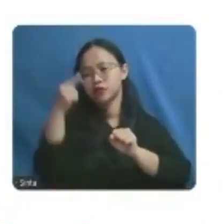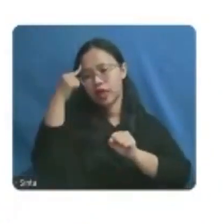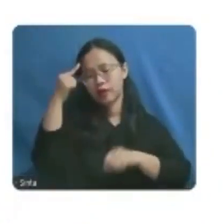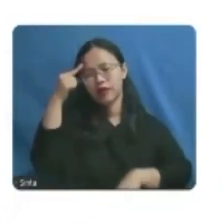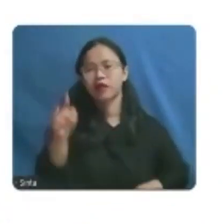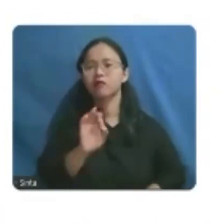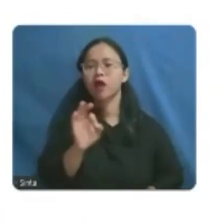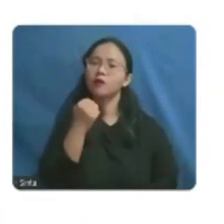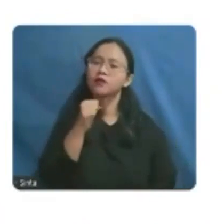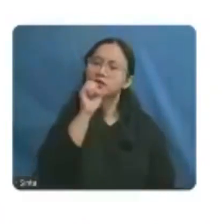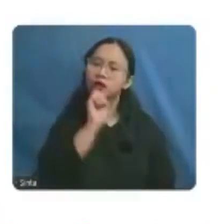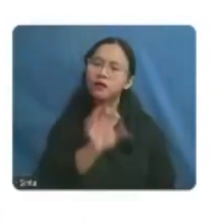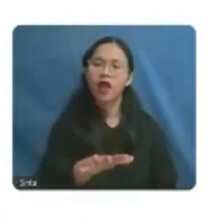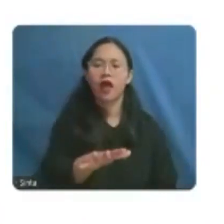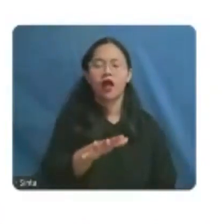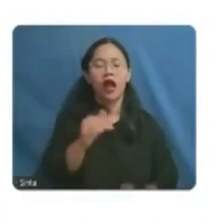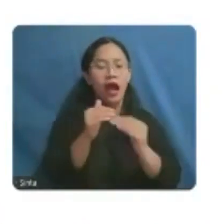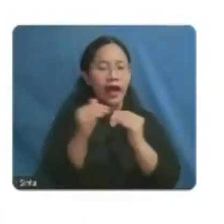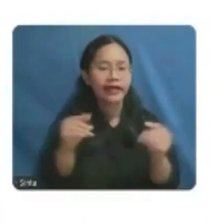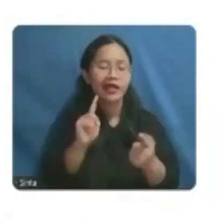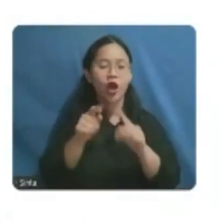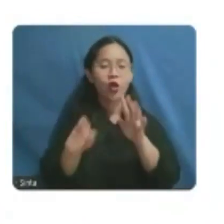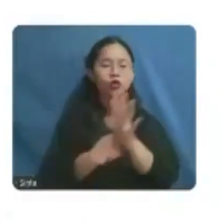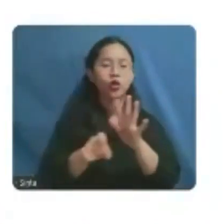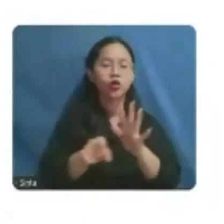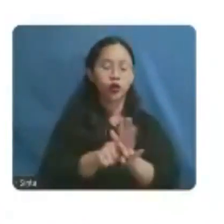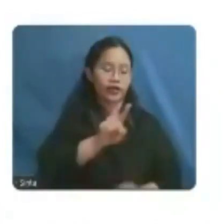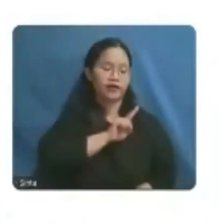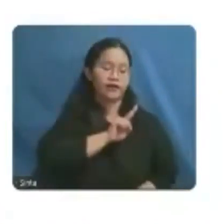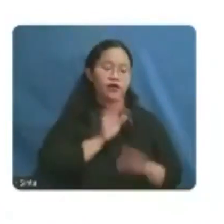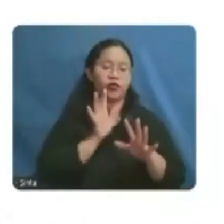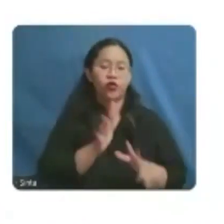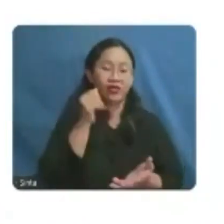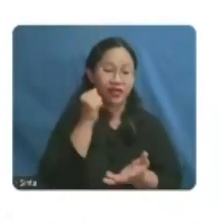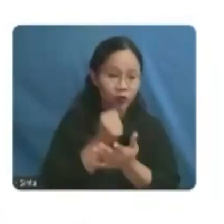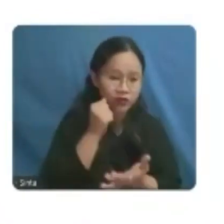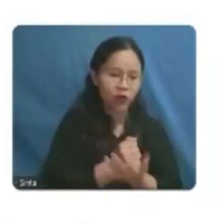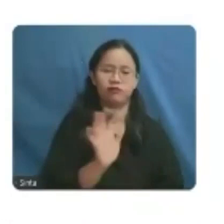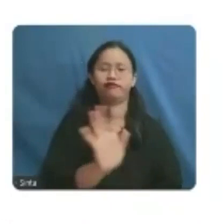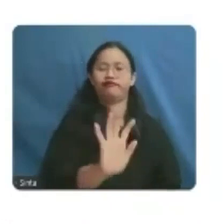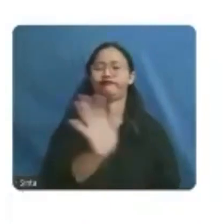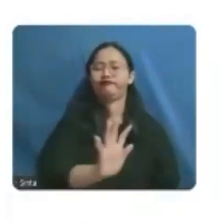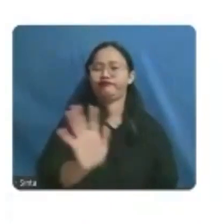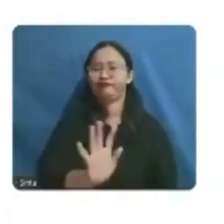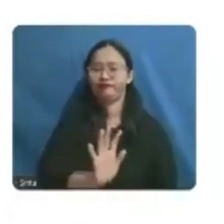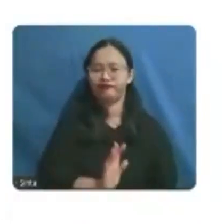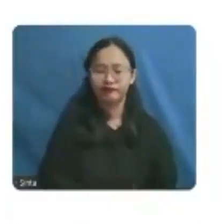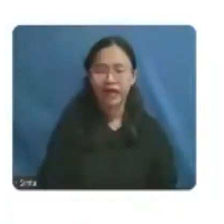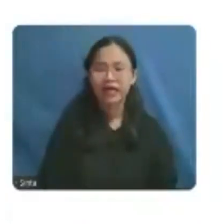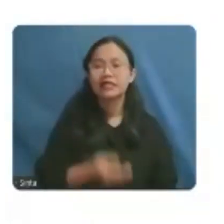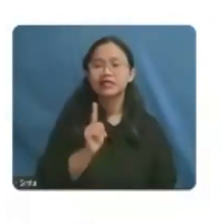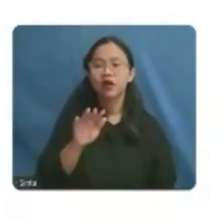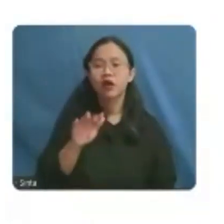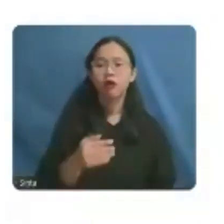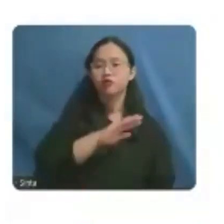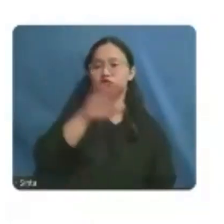bear the burden of trying to reduce their exposure. And for a number of reasons. I mean, obviously, there's the equity